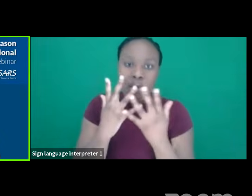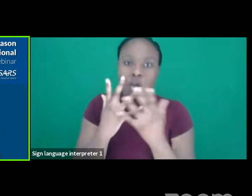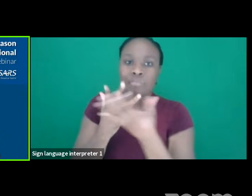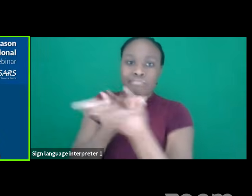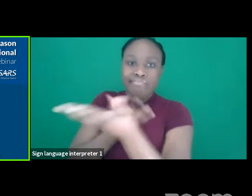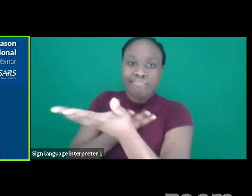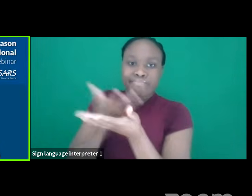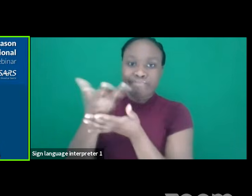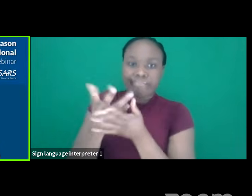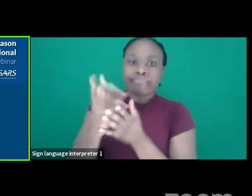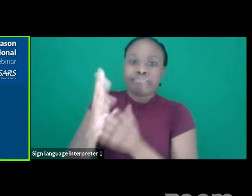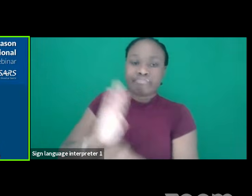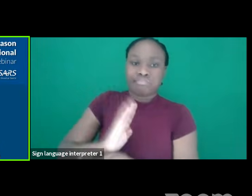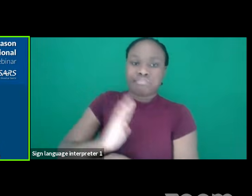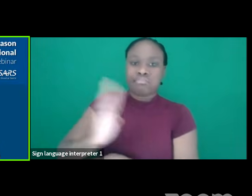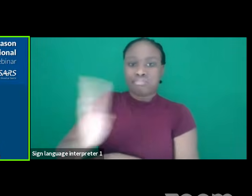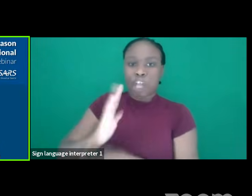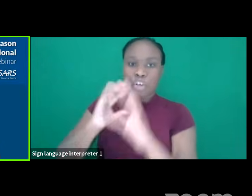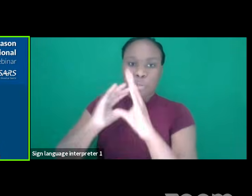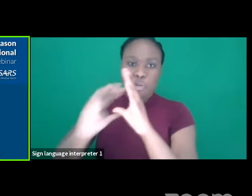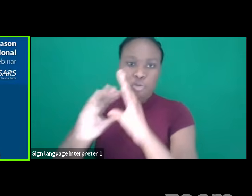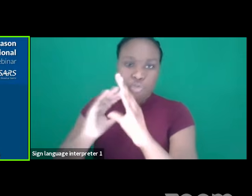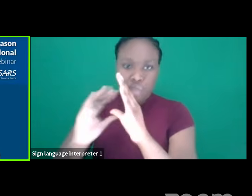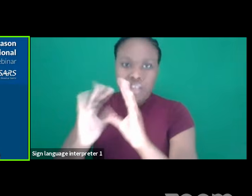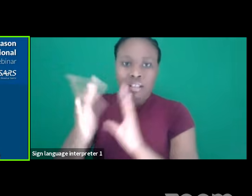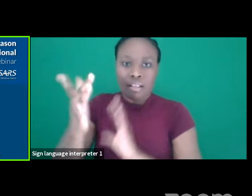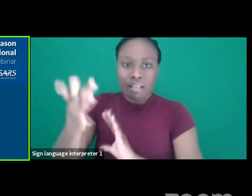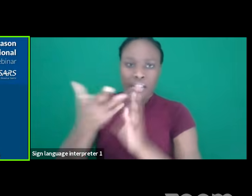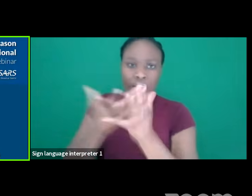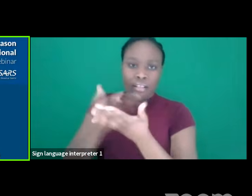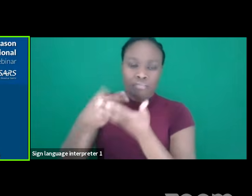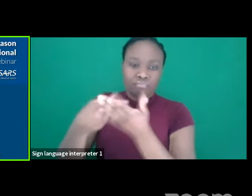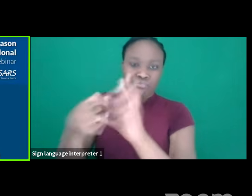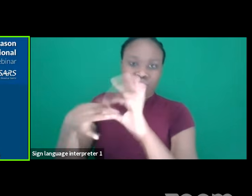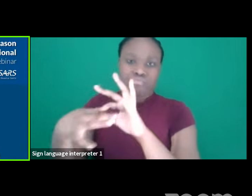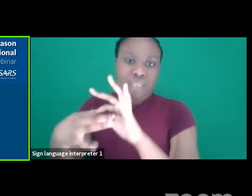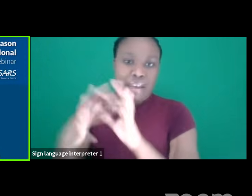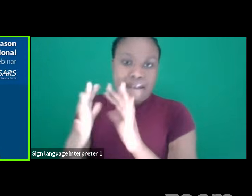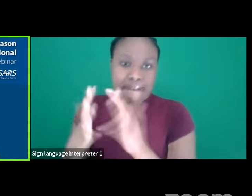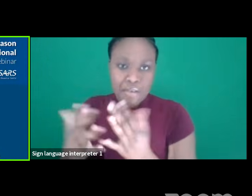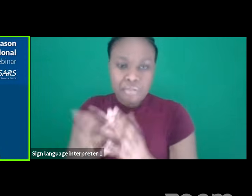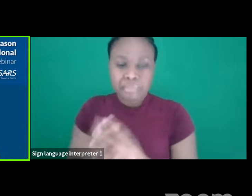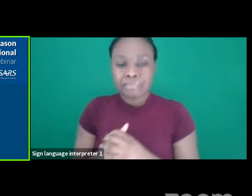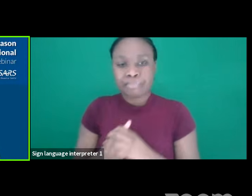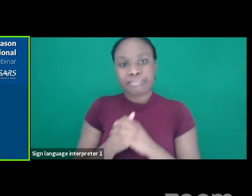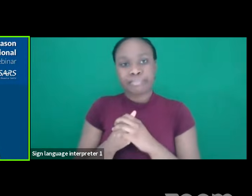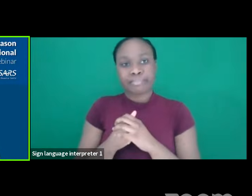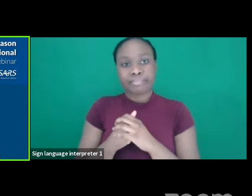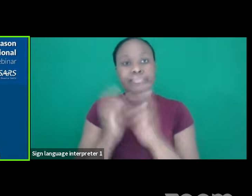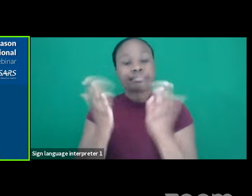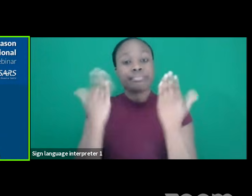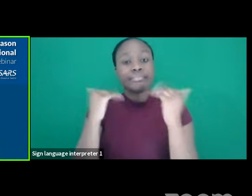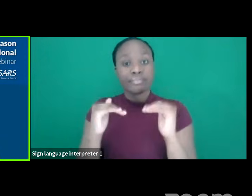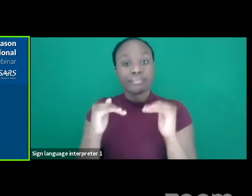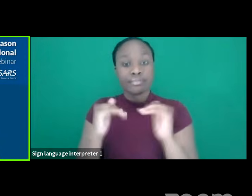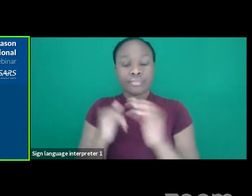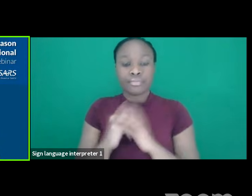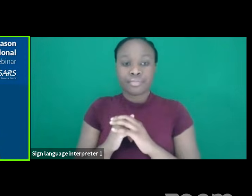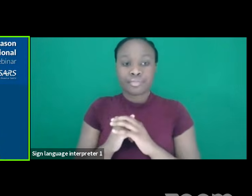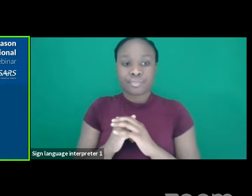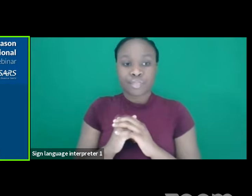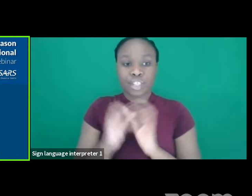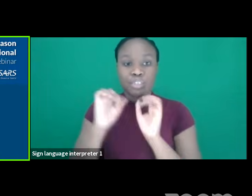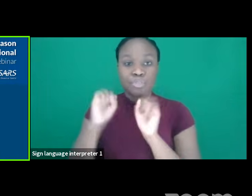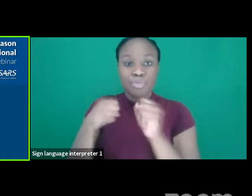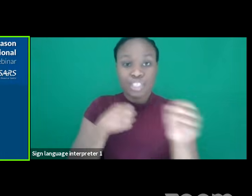platforms. Allow me to also briefly take you through our strategic objectives, and just to make